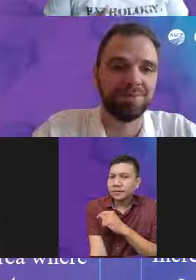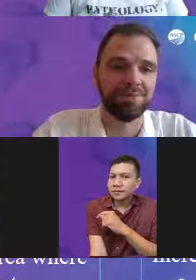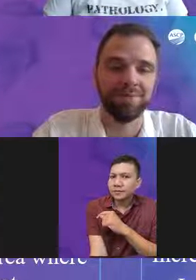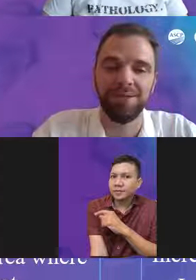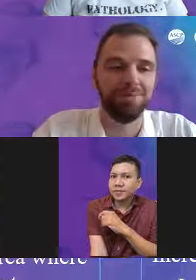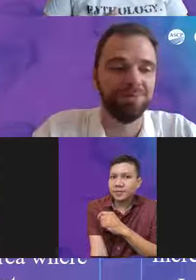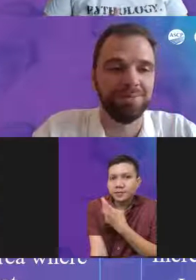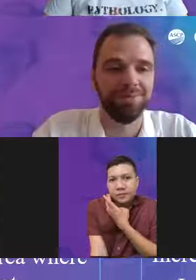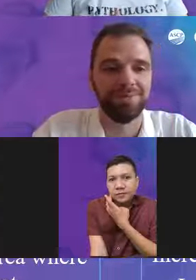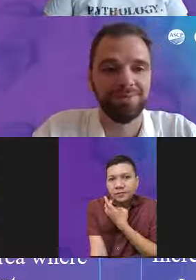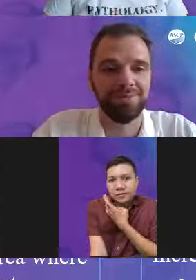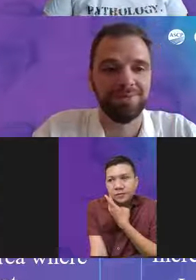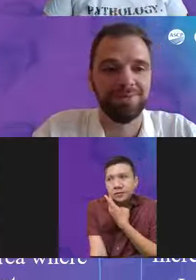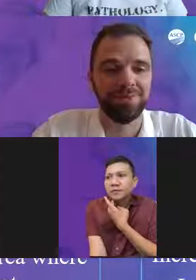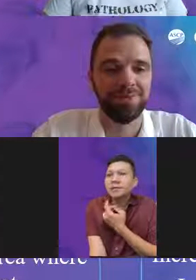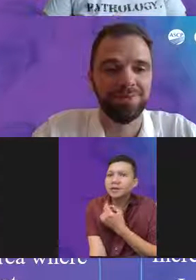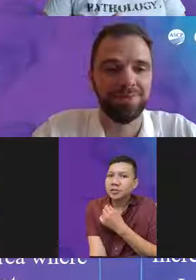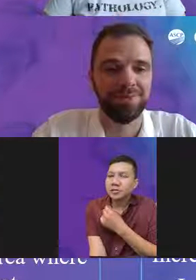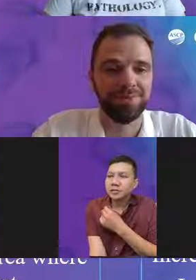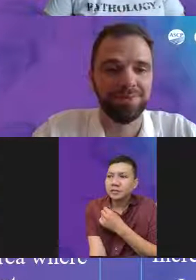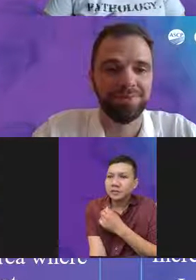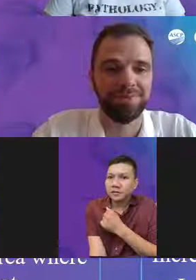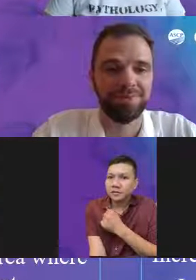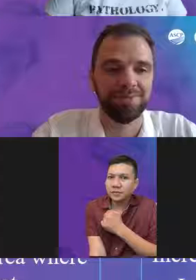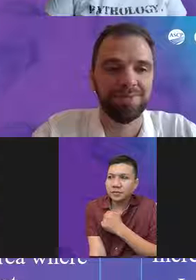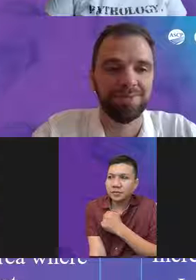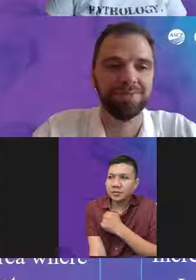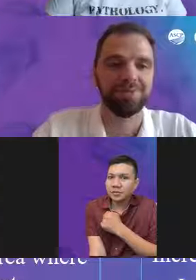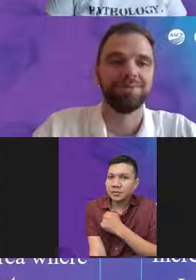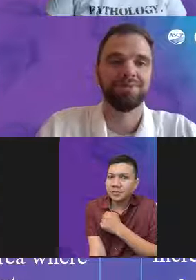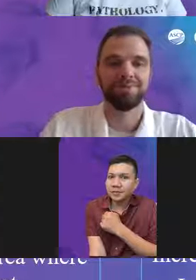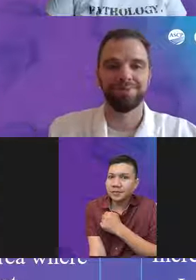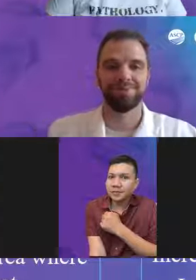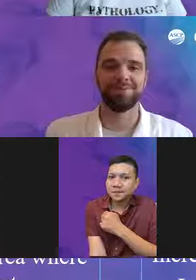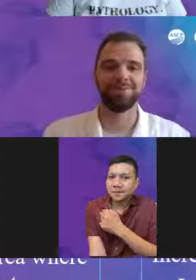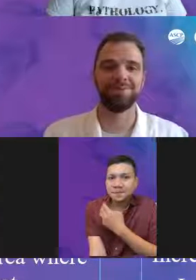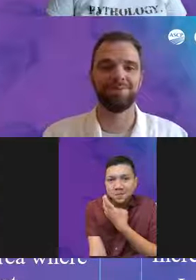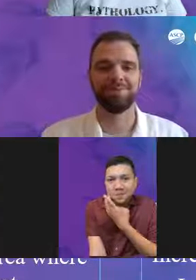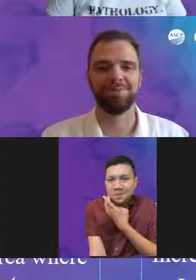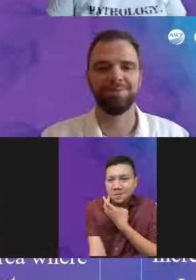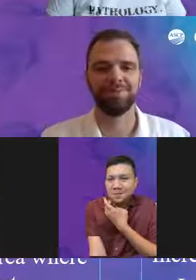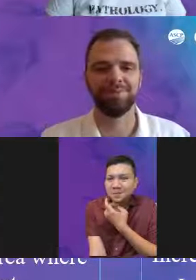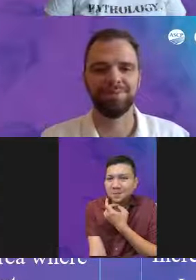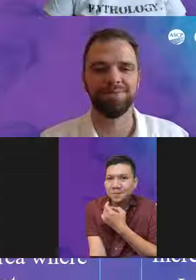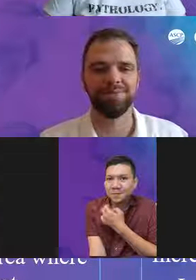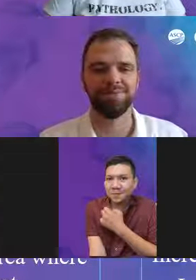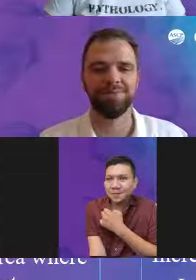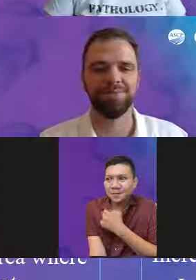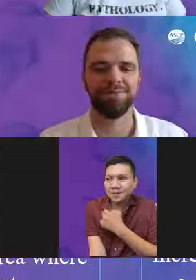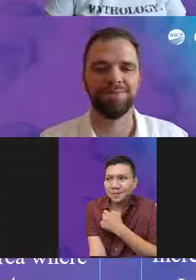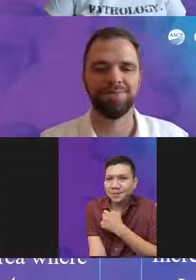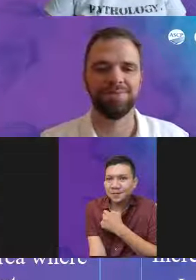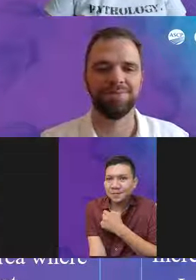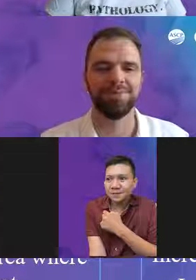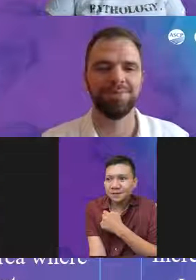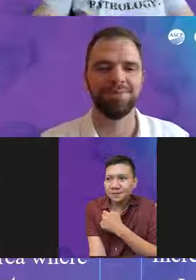that. We are a very young profession. We're kind of like the new kid on the block because we've only been around since like